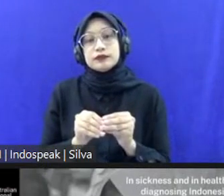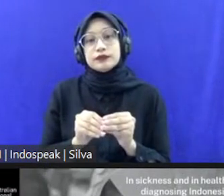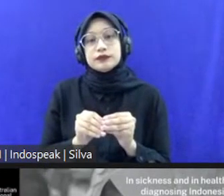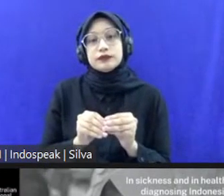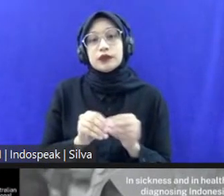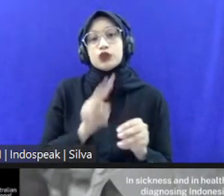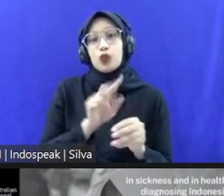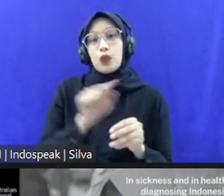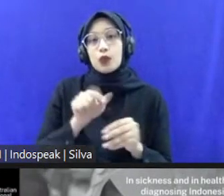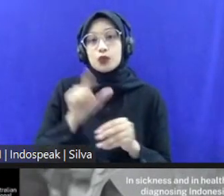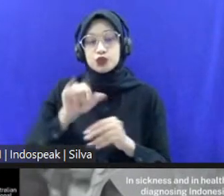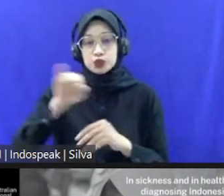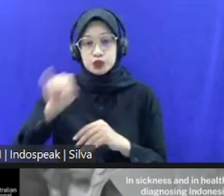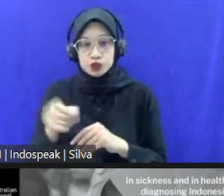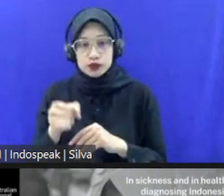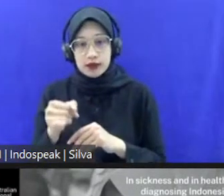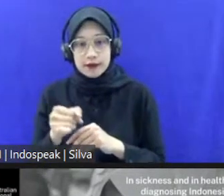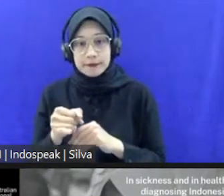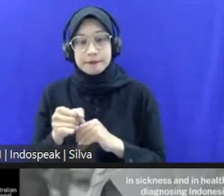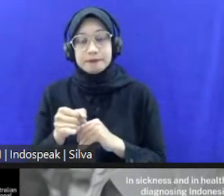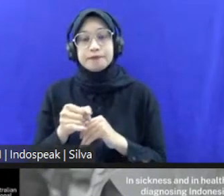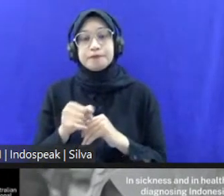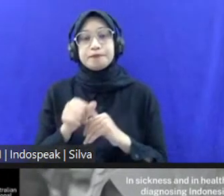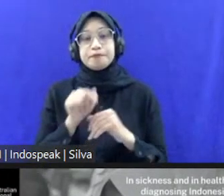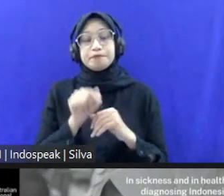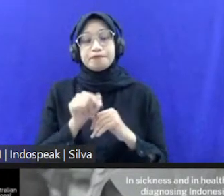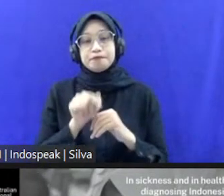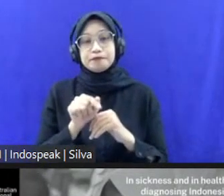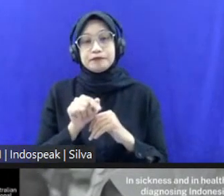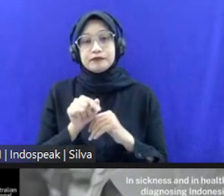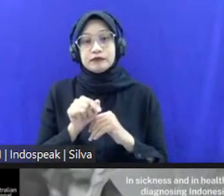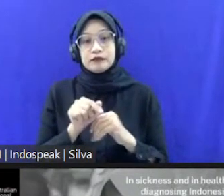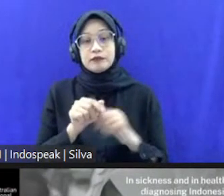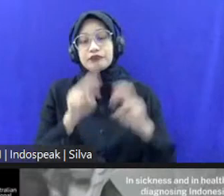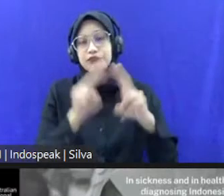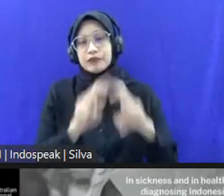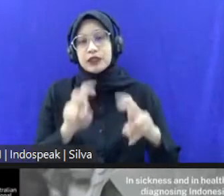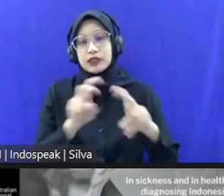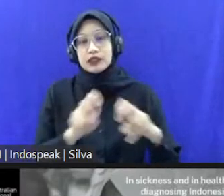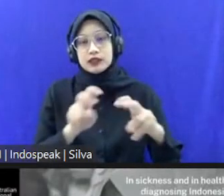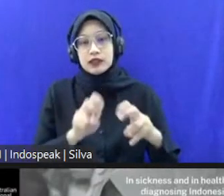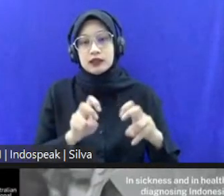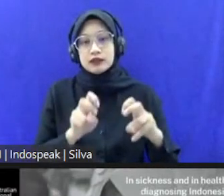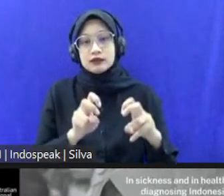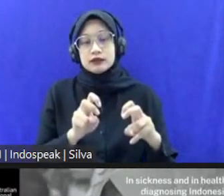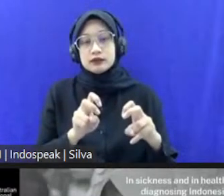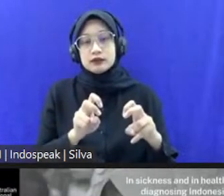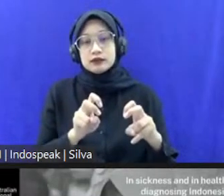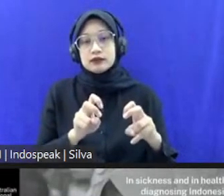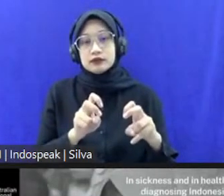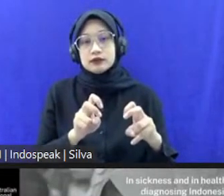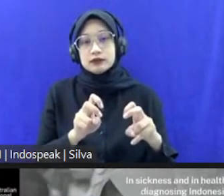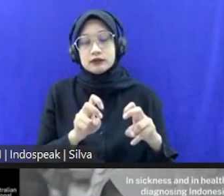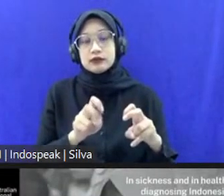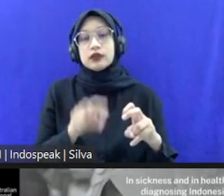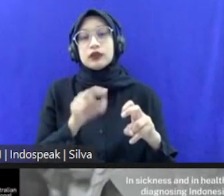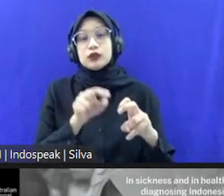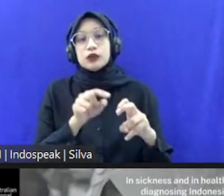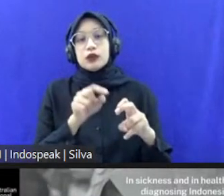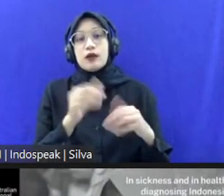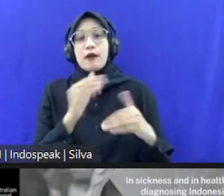this design to go with the health workforce first,